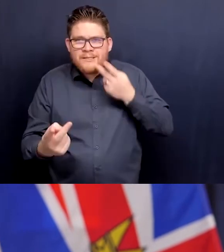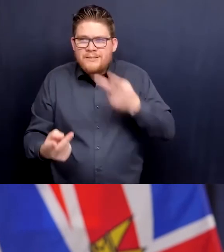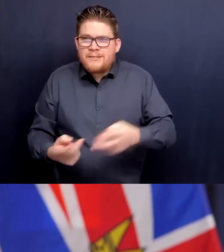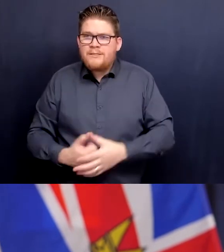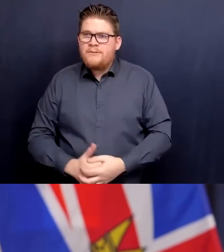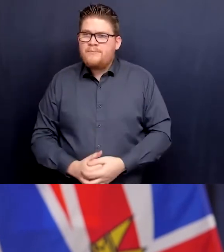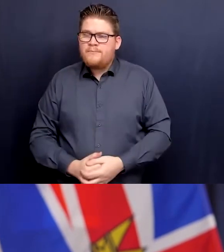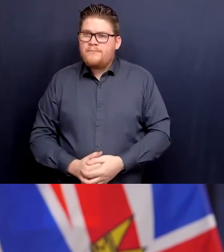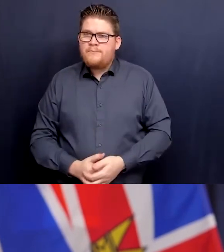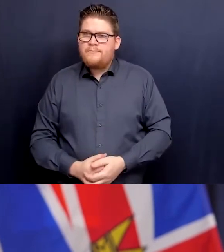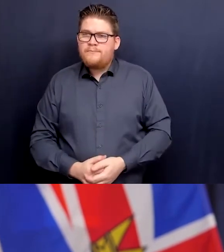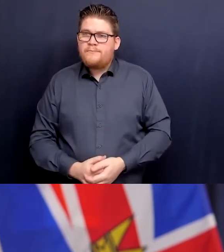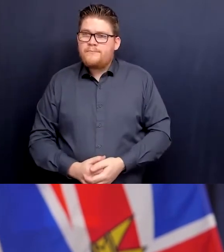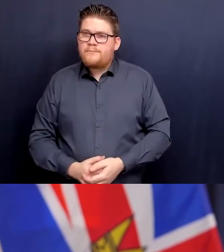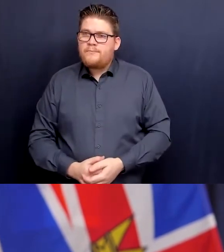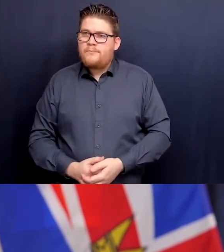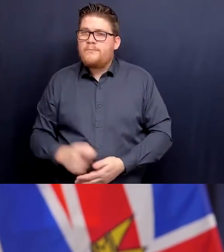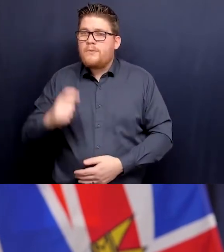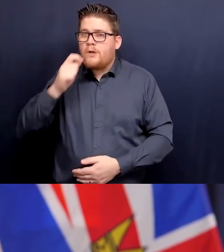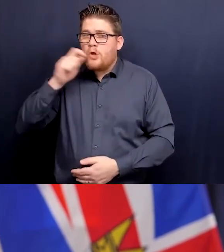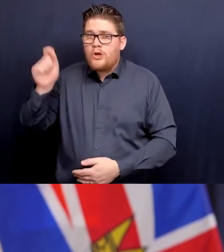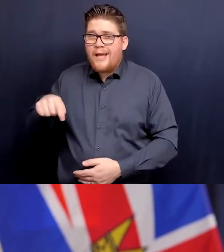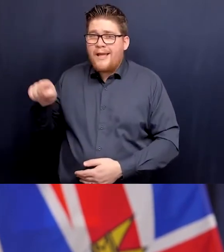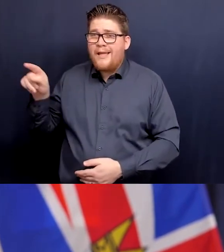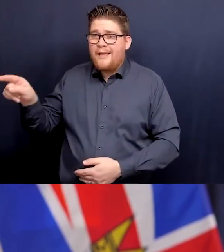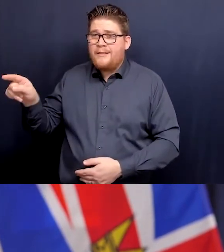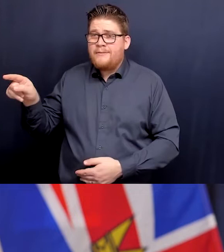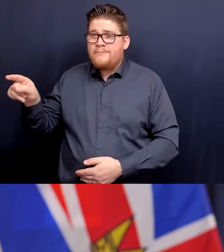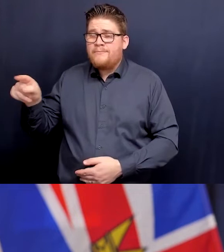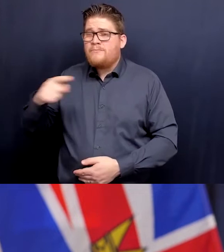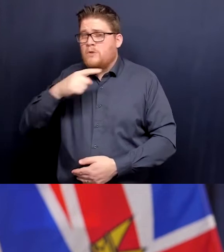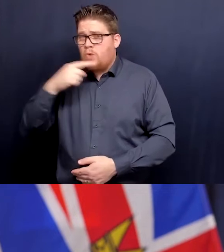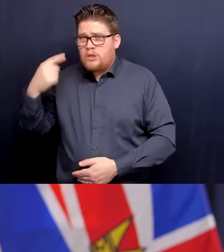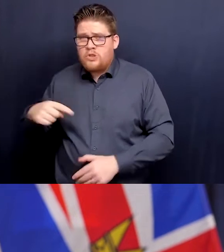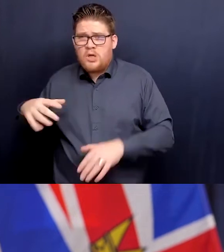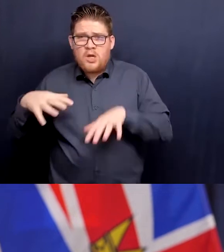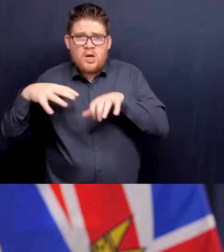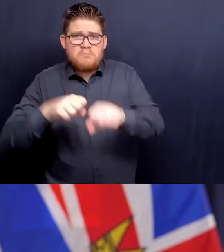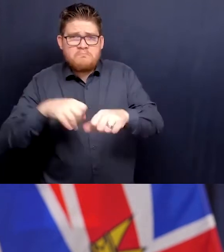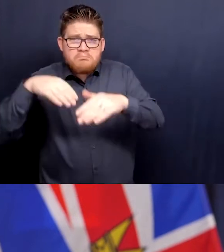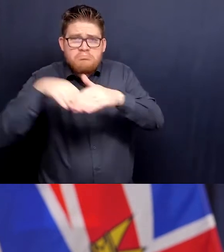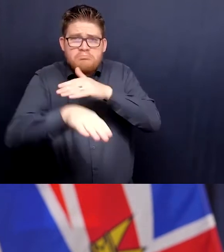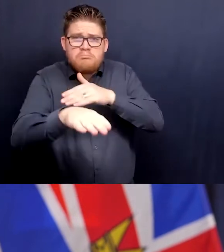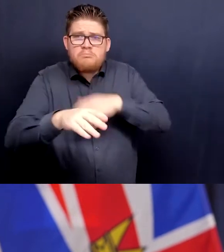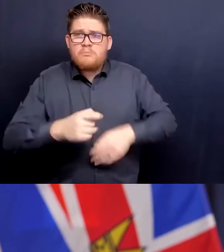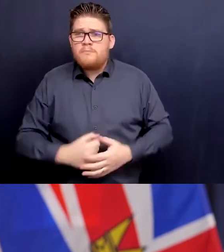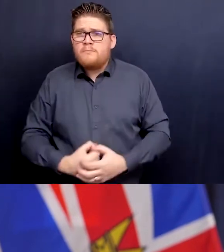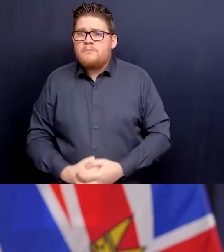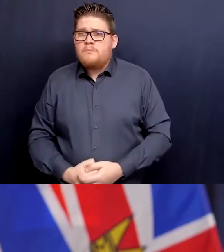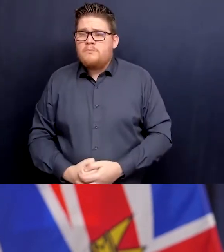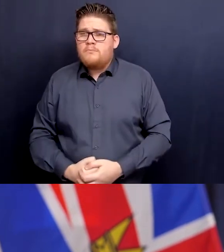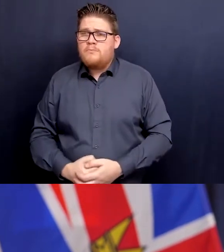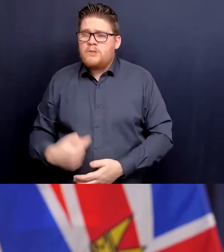invasion of Ukraine, how issues and terrible actions by people,